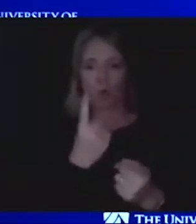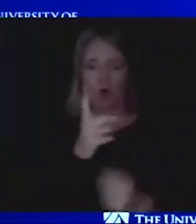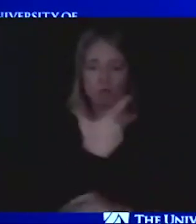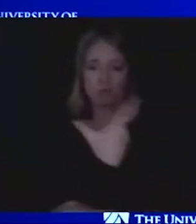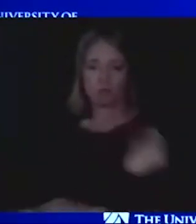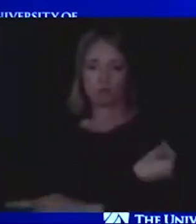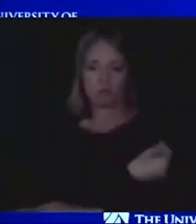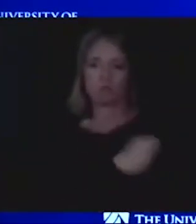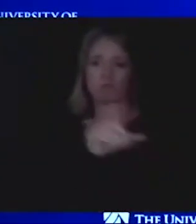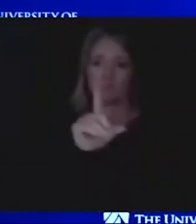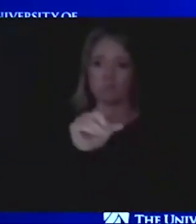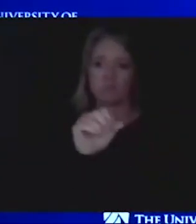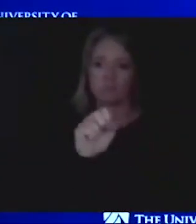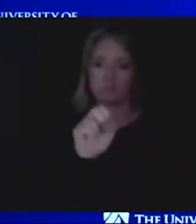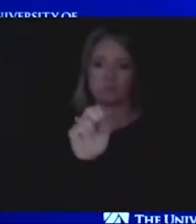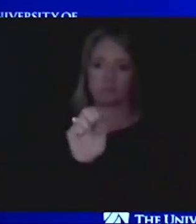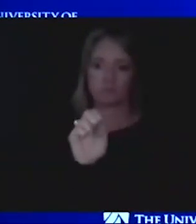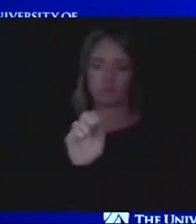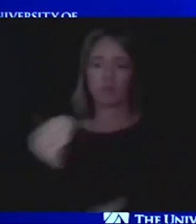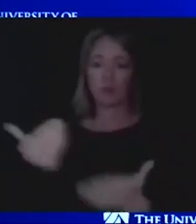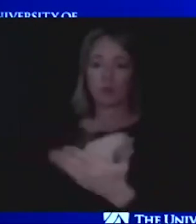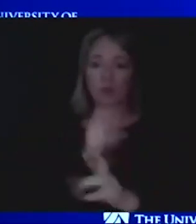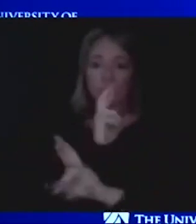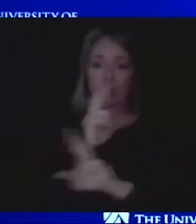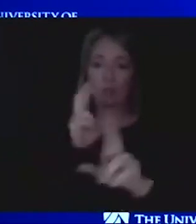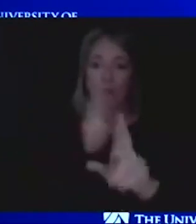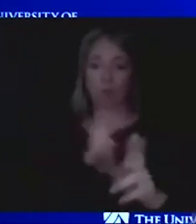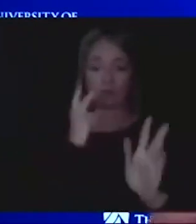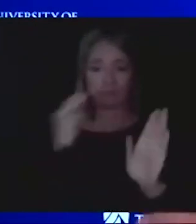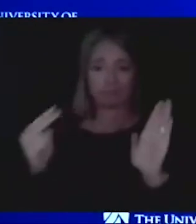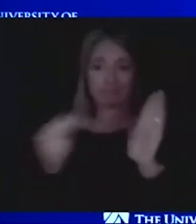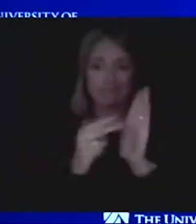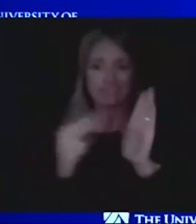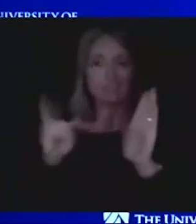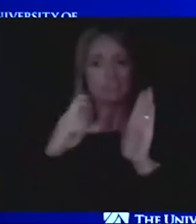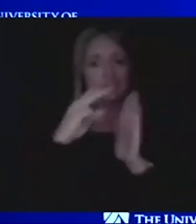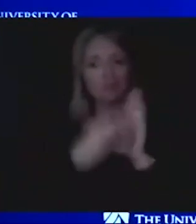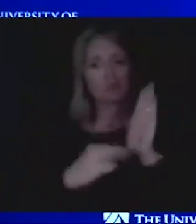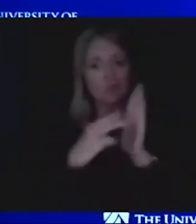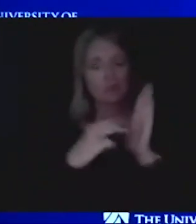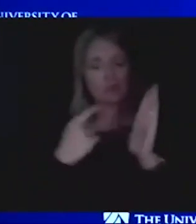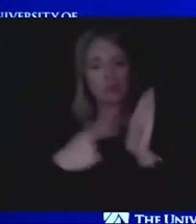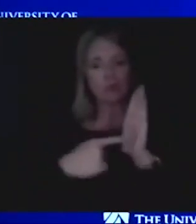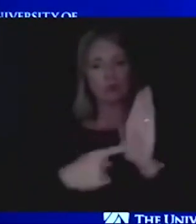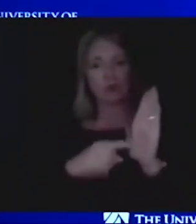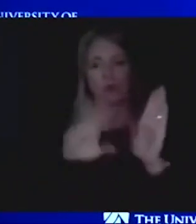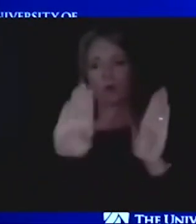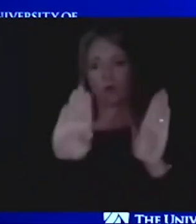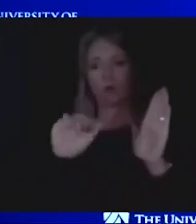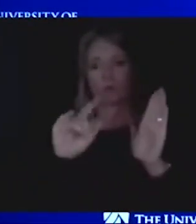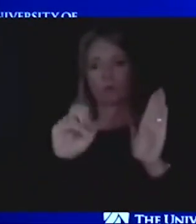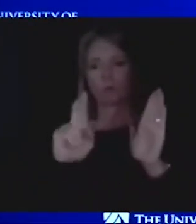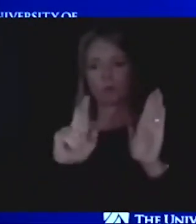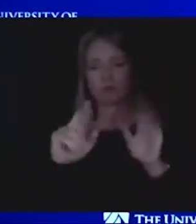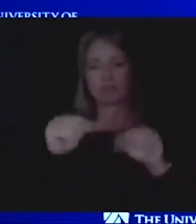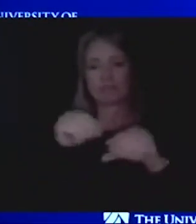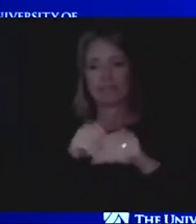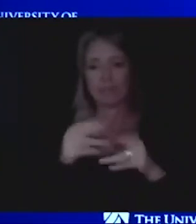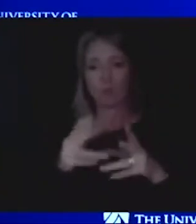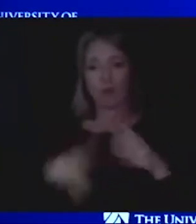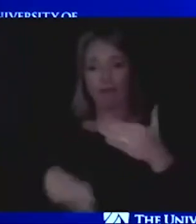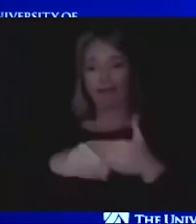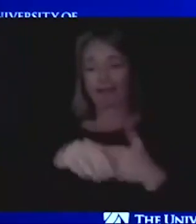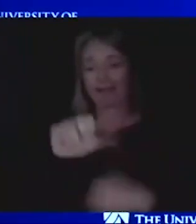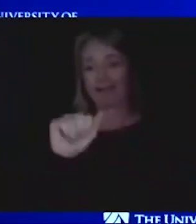new reports out that we still need to look at, and they show boost in antibodies, which again is not surprising. We know that once you get